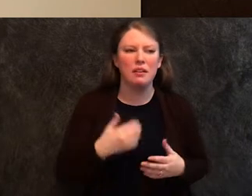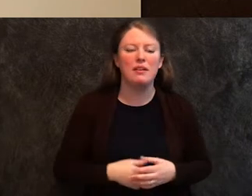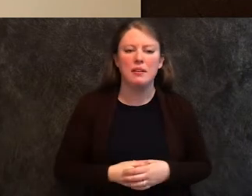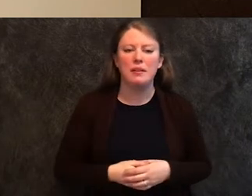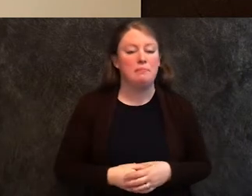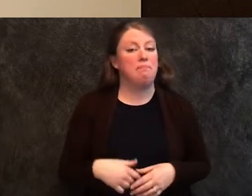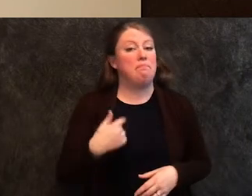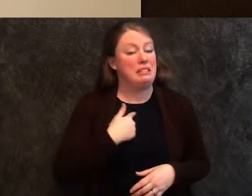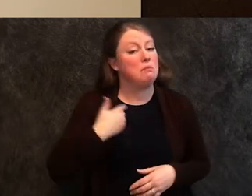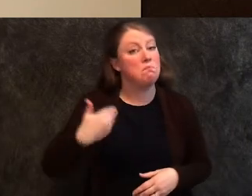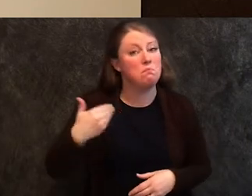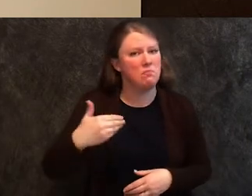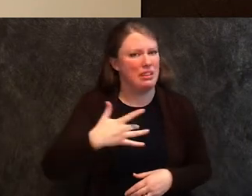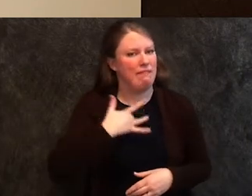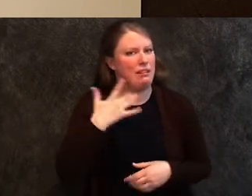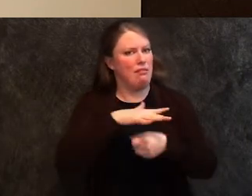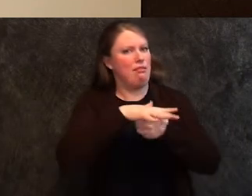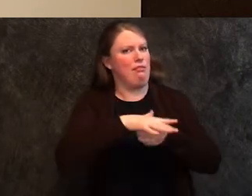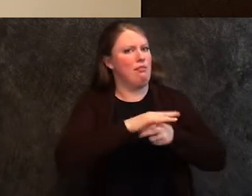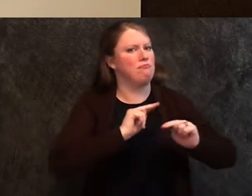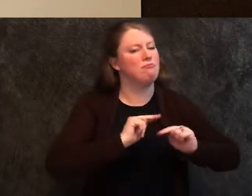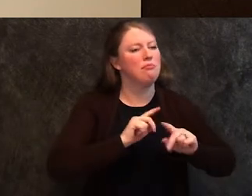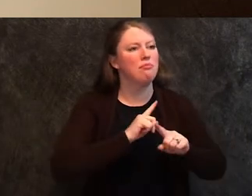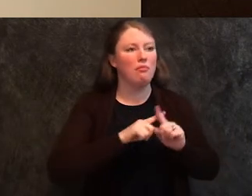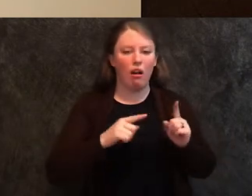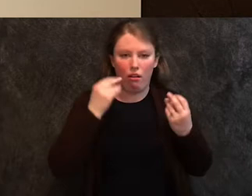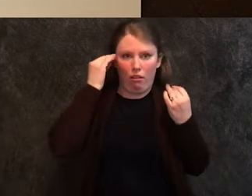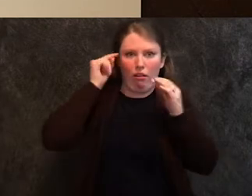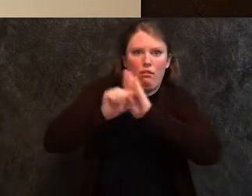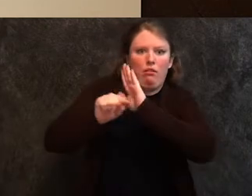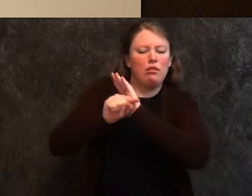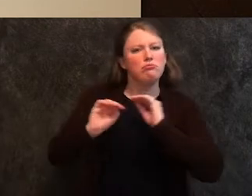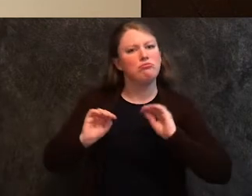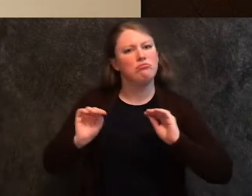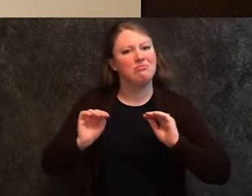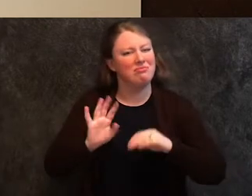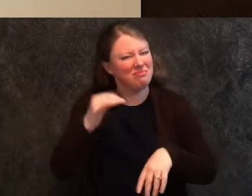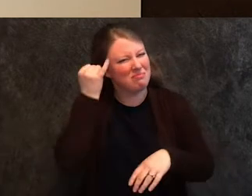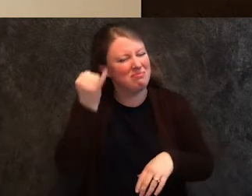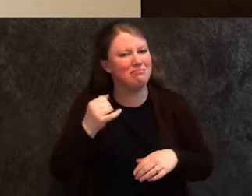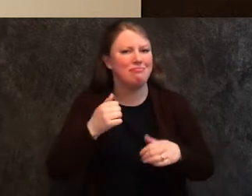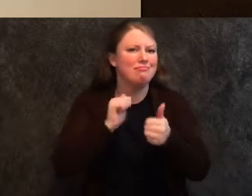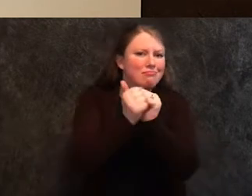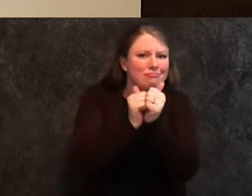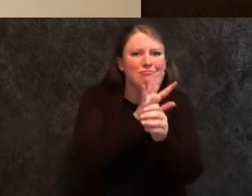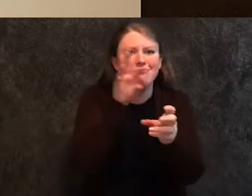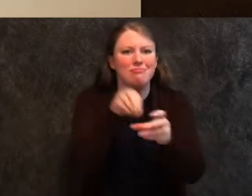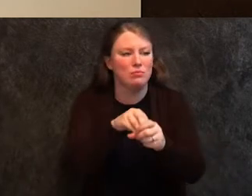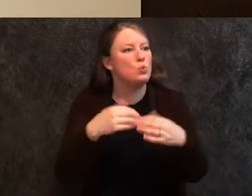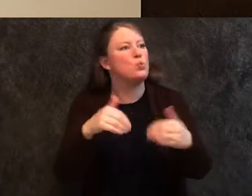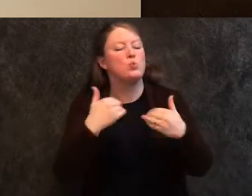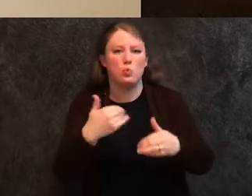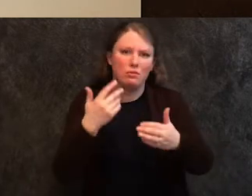life where I feel a lot of pressure, but I don't actually feel stress. Think about it if you're an athlete. There's a lot of really stressful, what I would consider